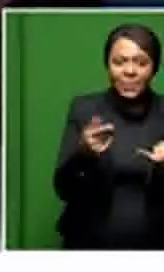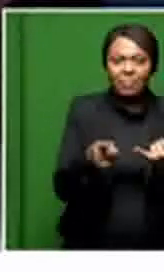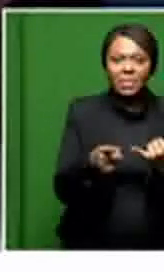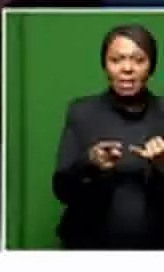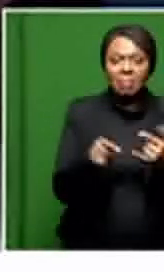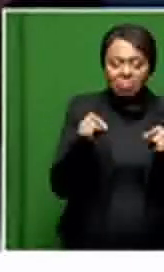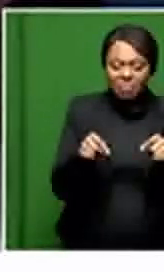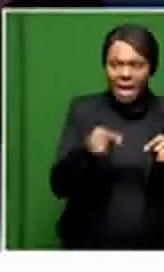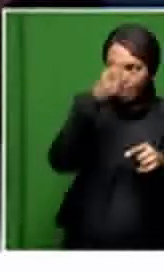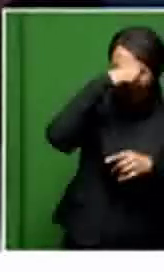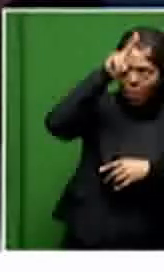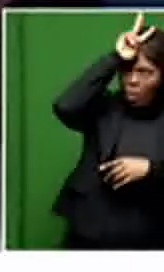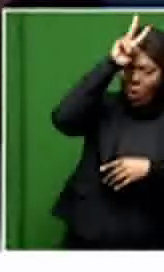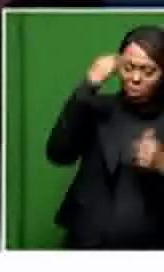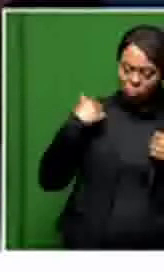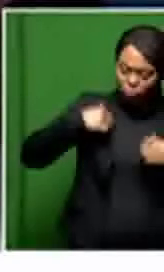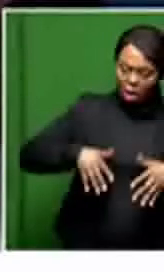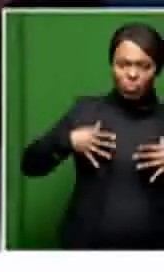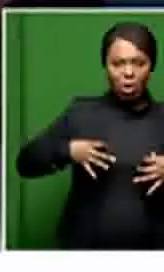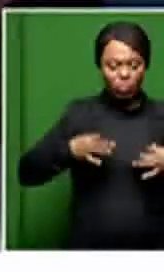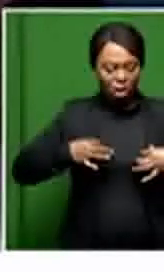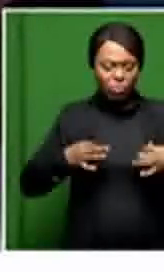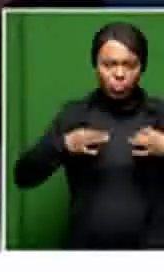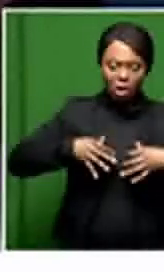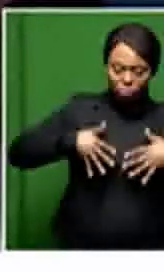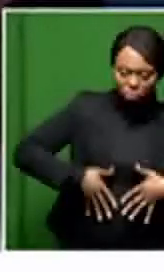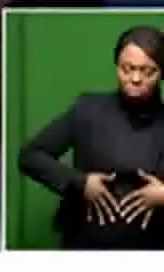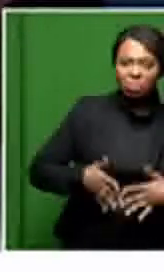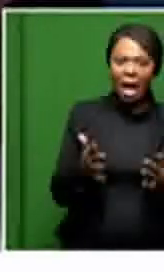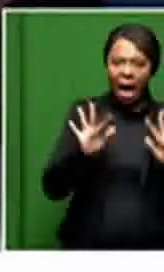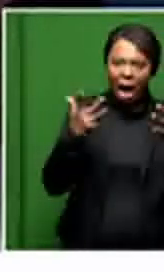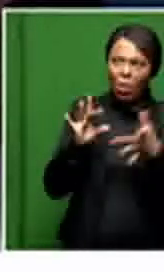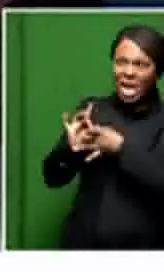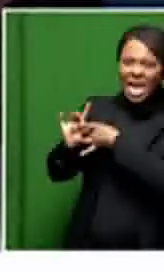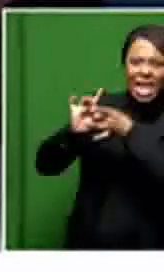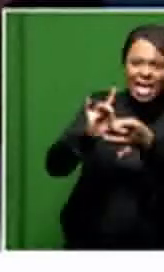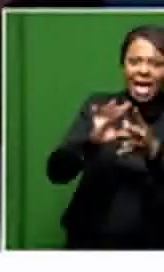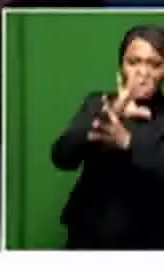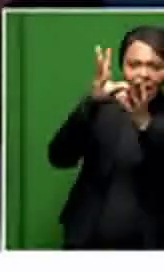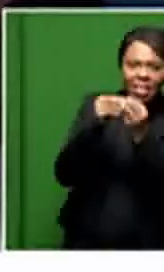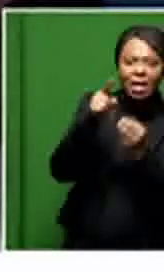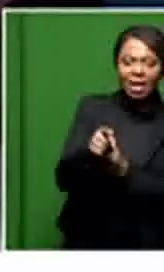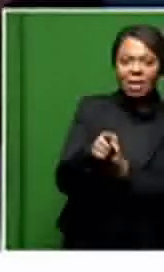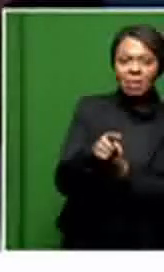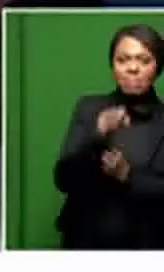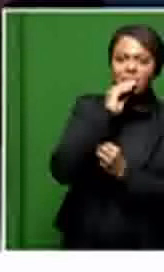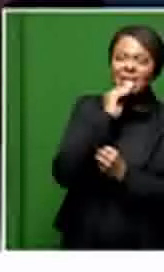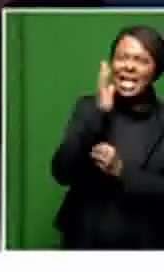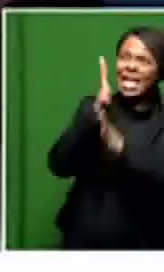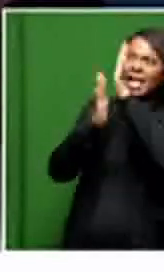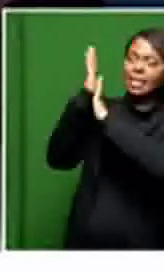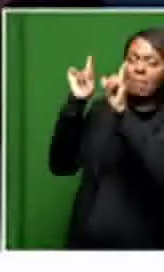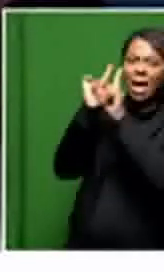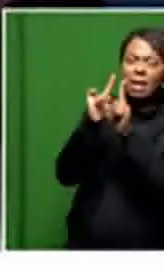a springbuck blazer. And so to link these things by taking cognizance, not a syrupy history, but taking